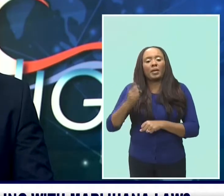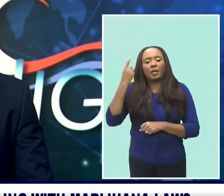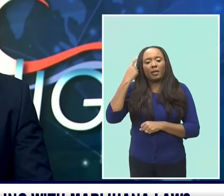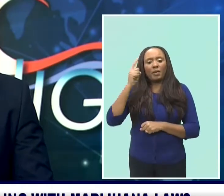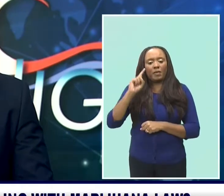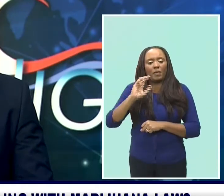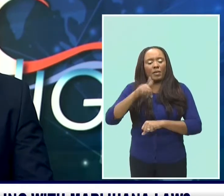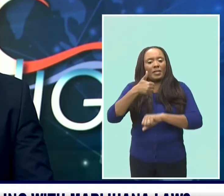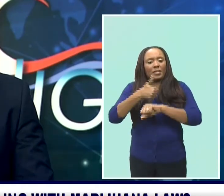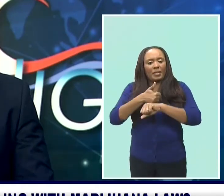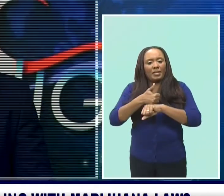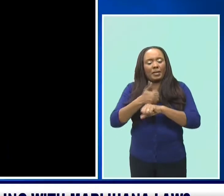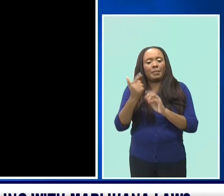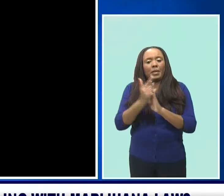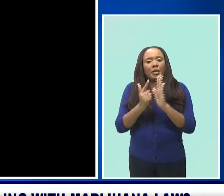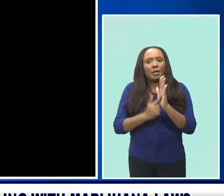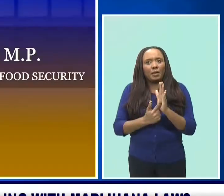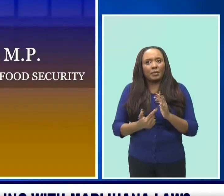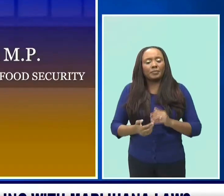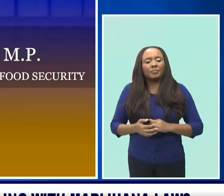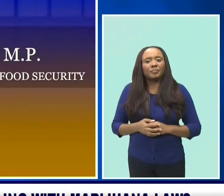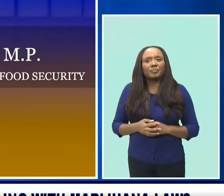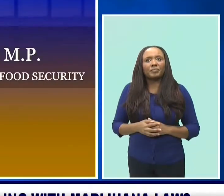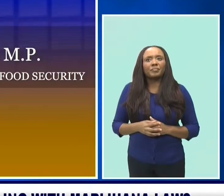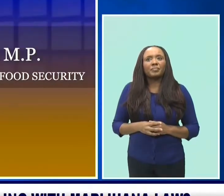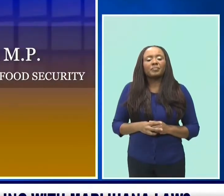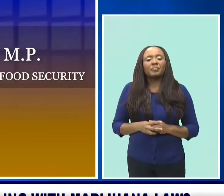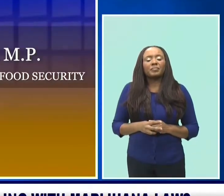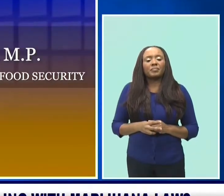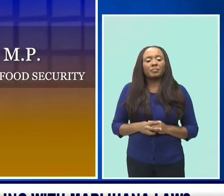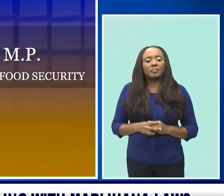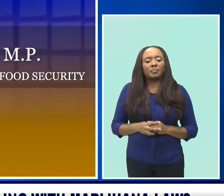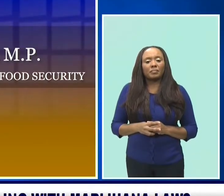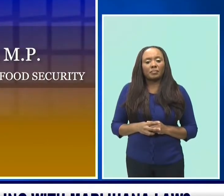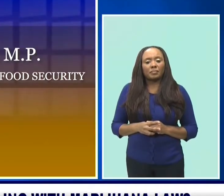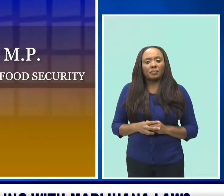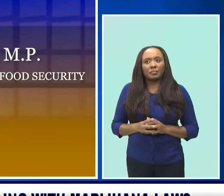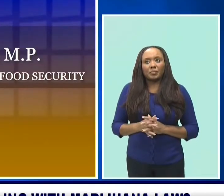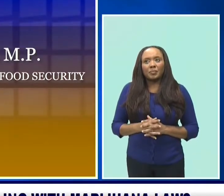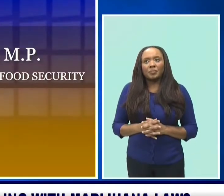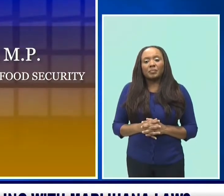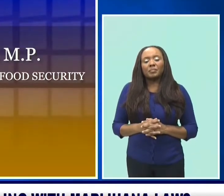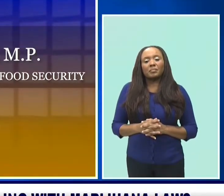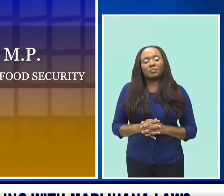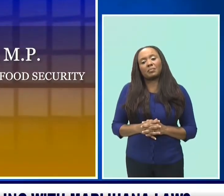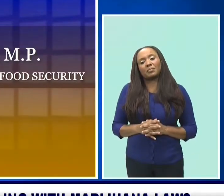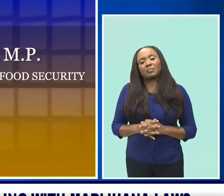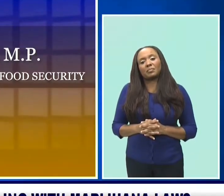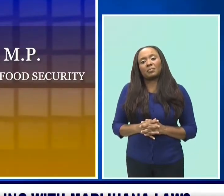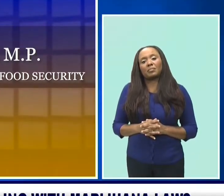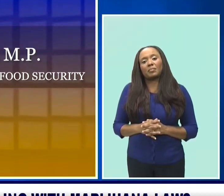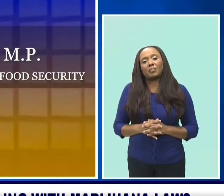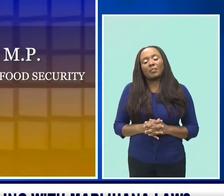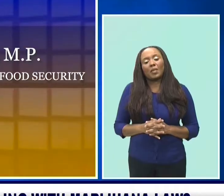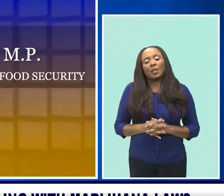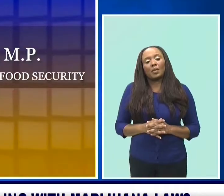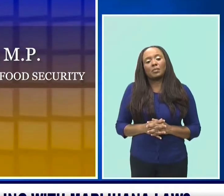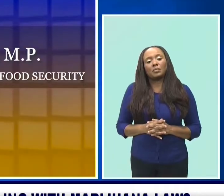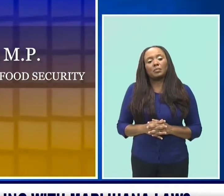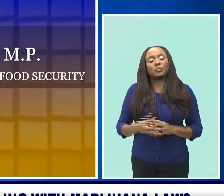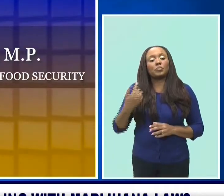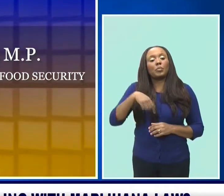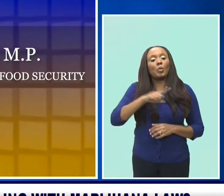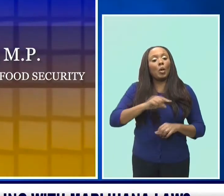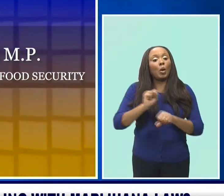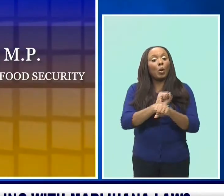quickly. So that issues as it relates to the granting of licenses, due